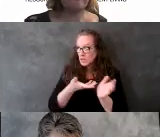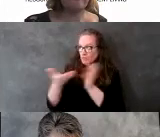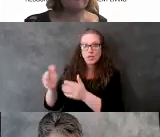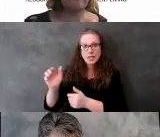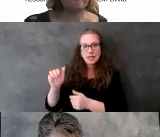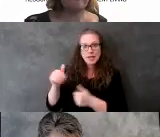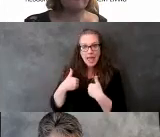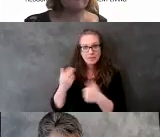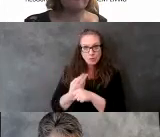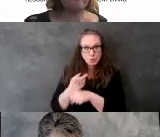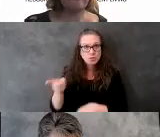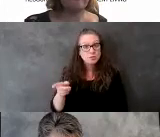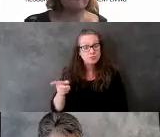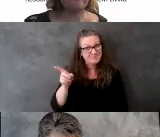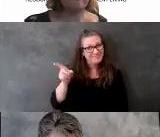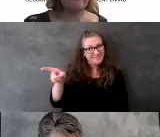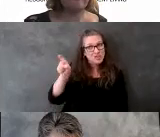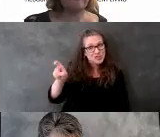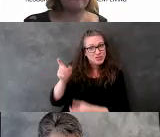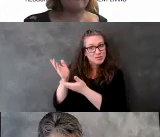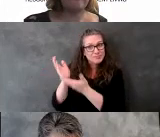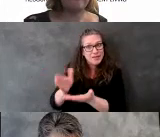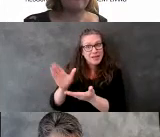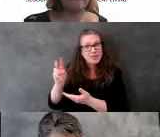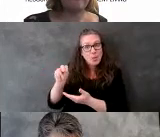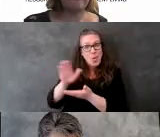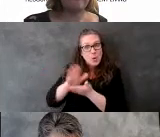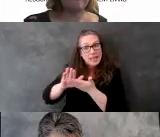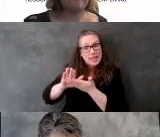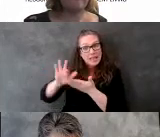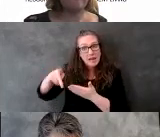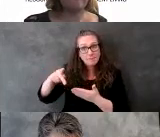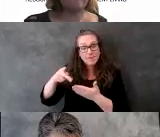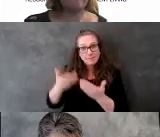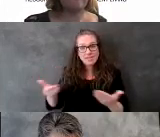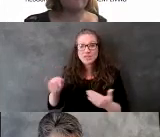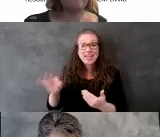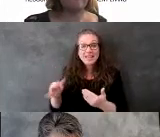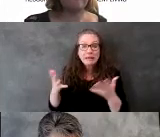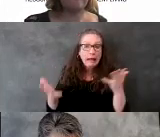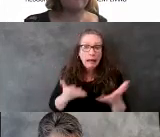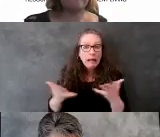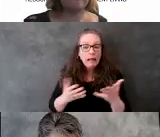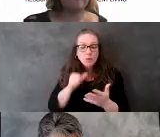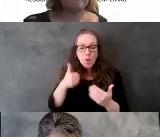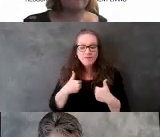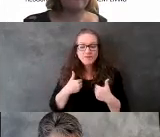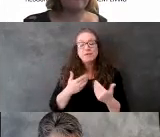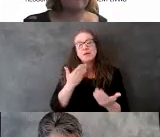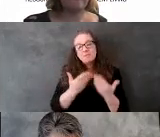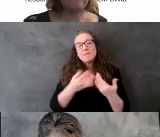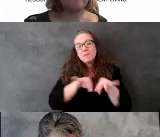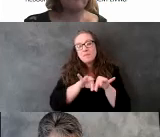They should supply their own cleanup materials, but if they don't have them, it might behoove you to keep some on hand just in